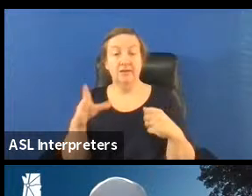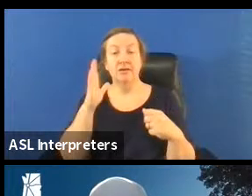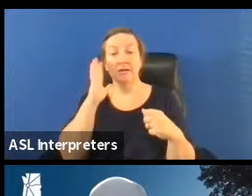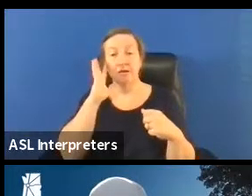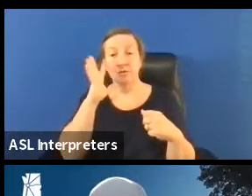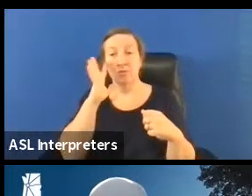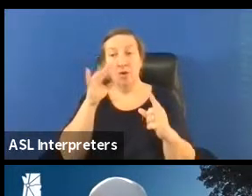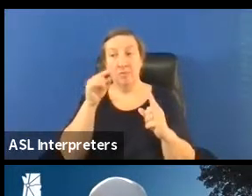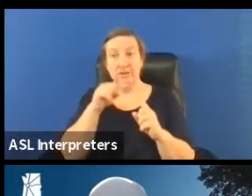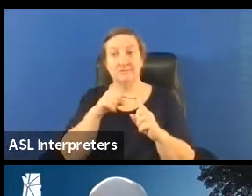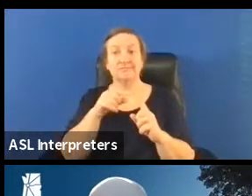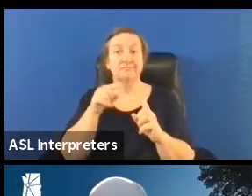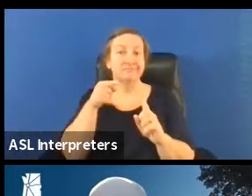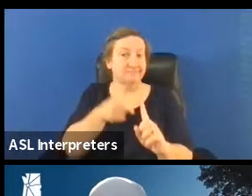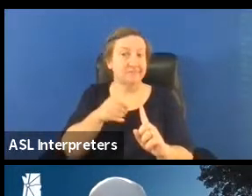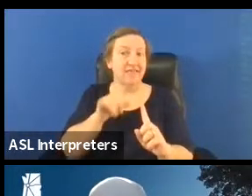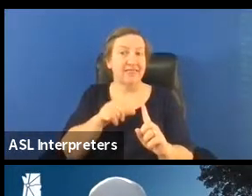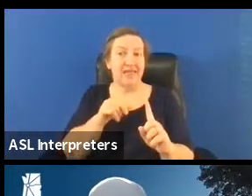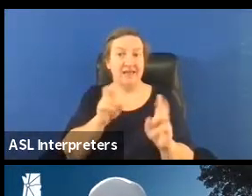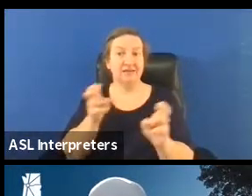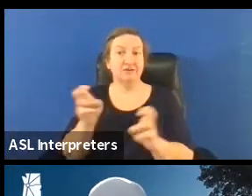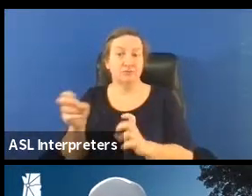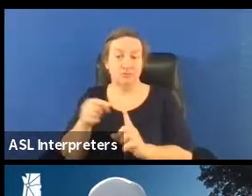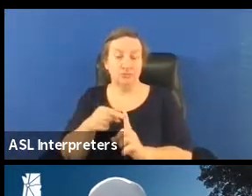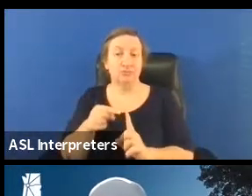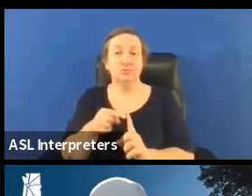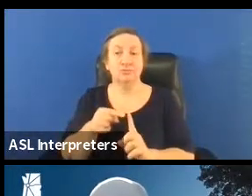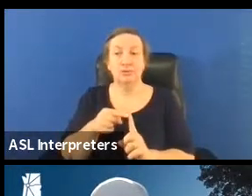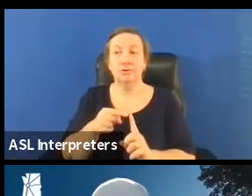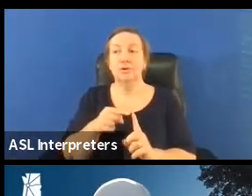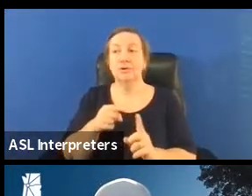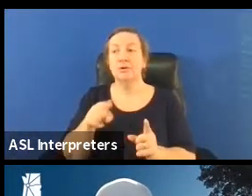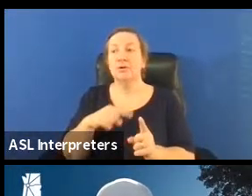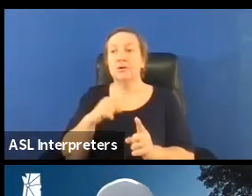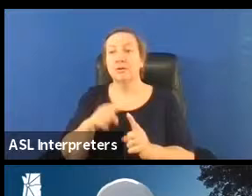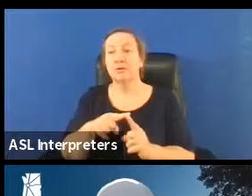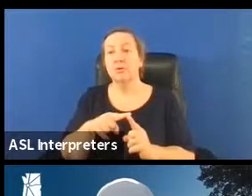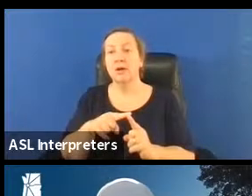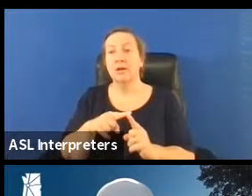to those type of issues of when is